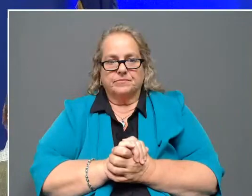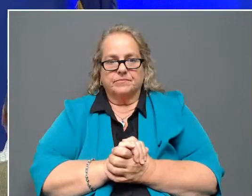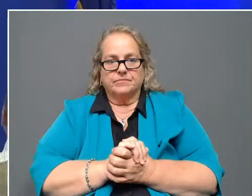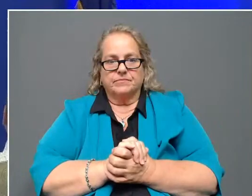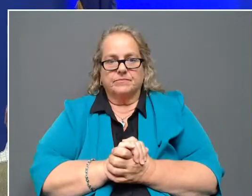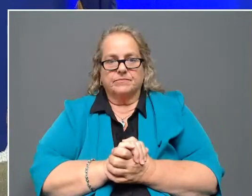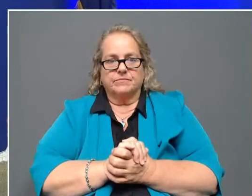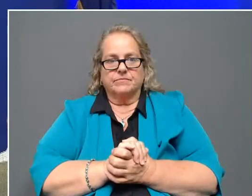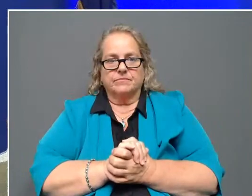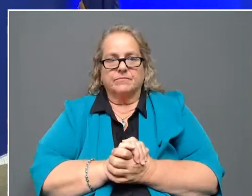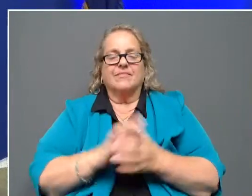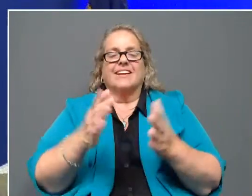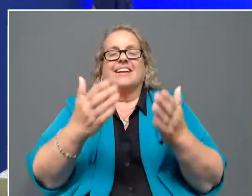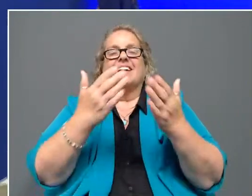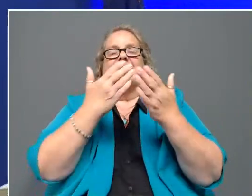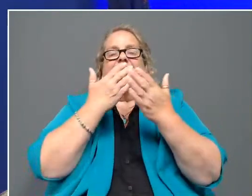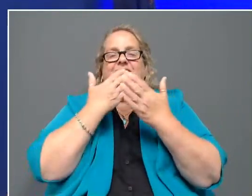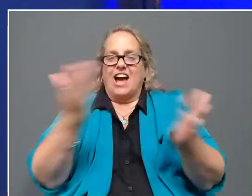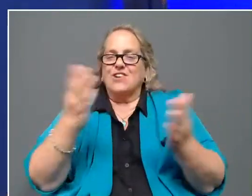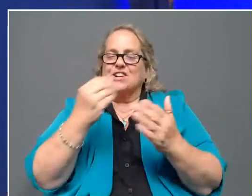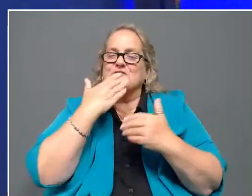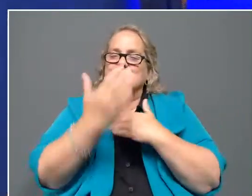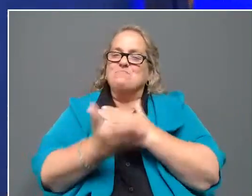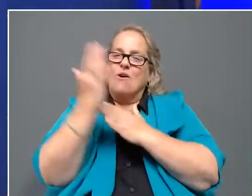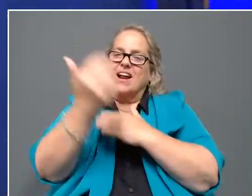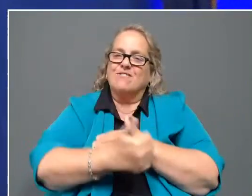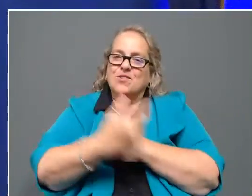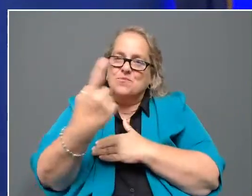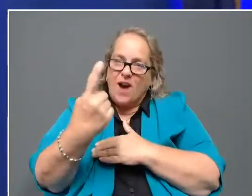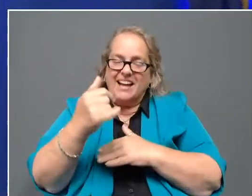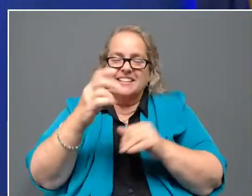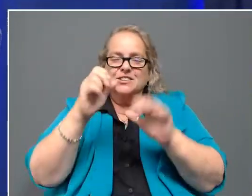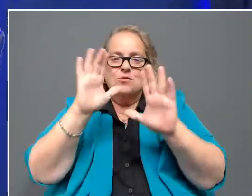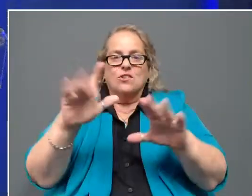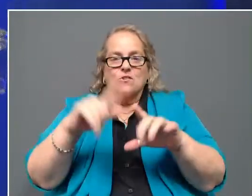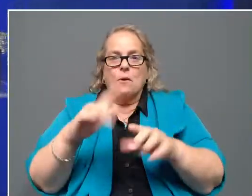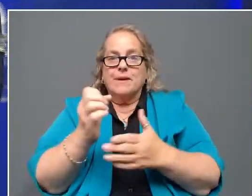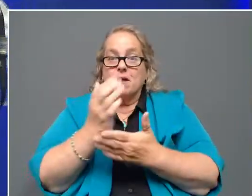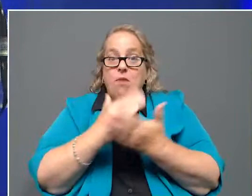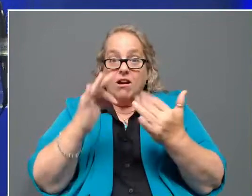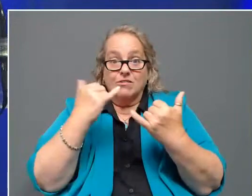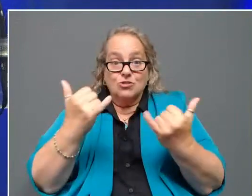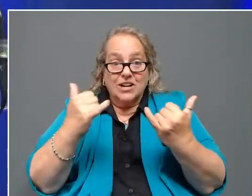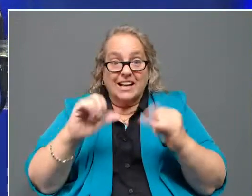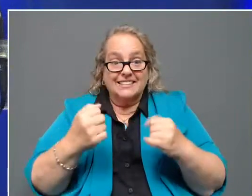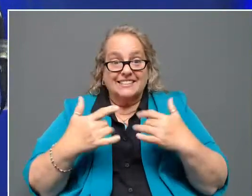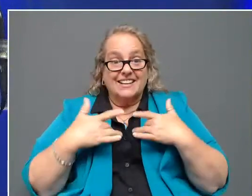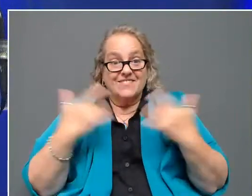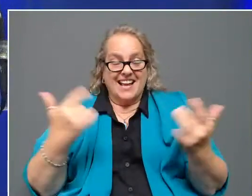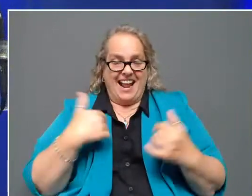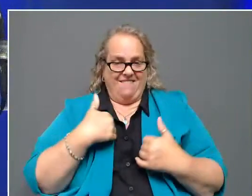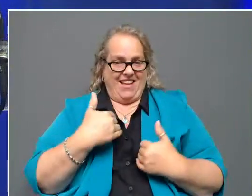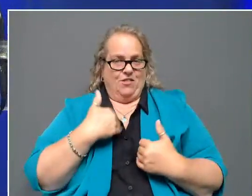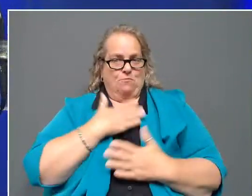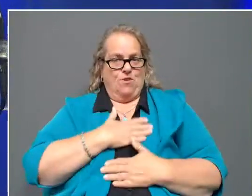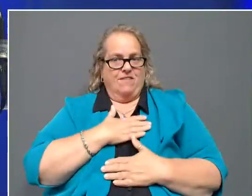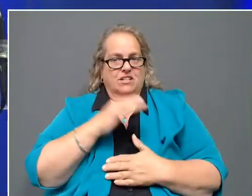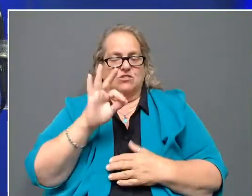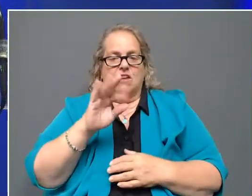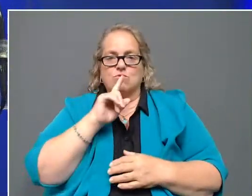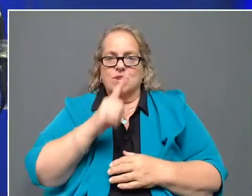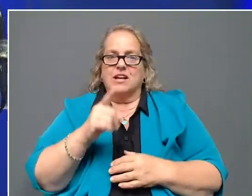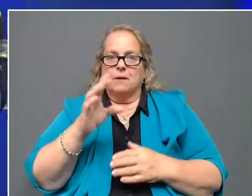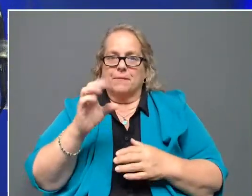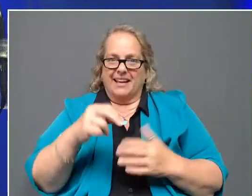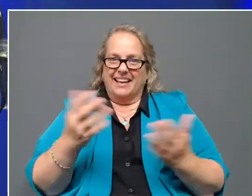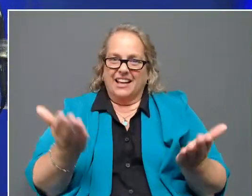Well, thank you, and good morning, everybody. It's wonderful to be a part of today's event. I've had the privilege of being out here at Appliance